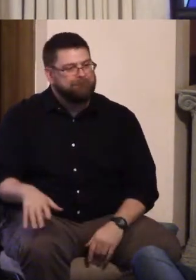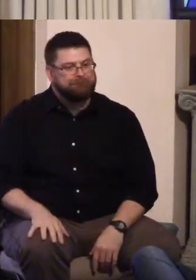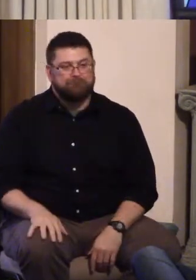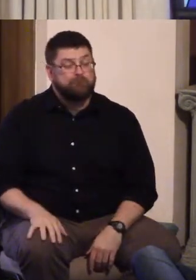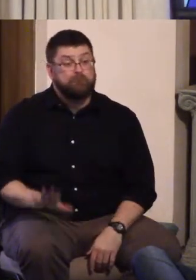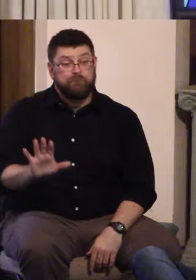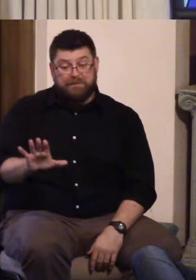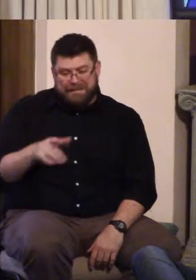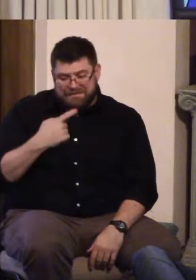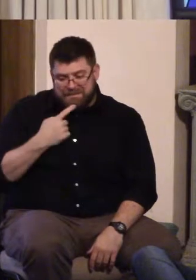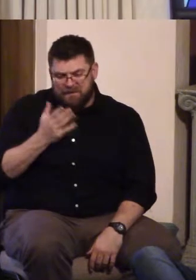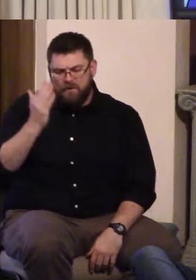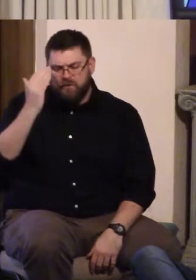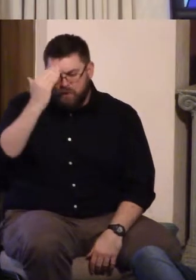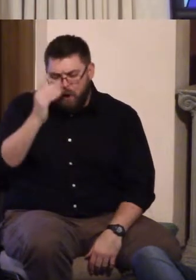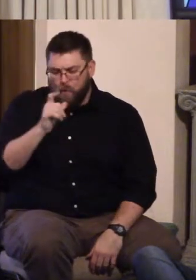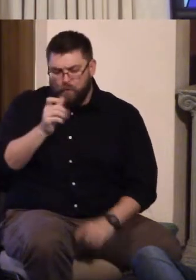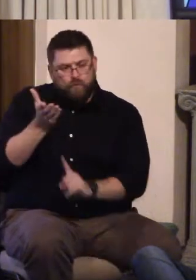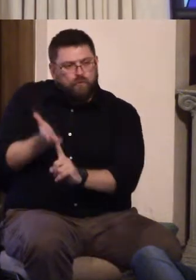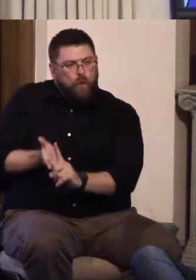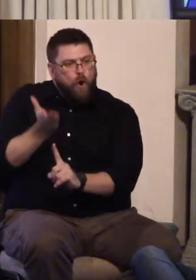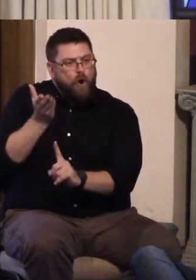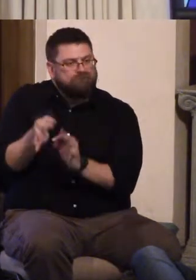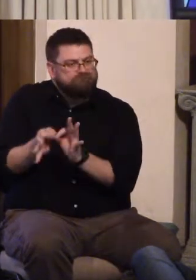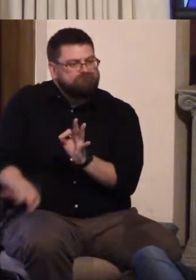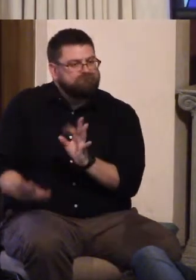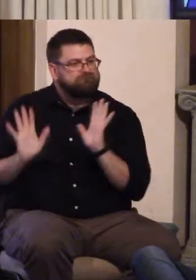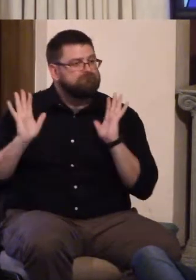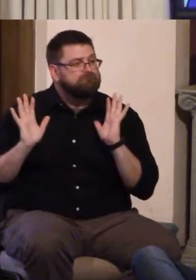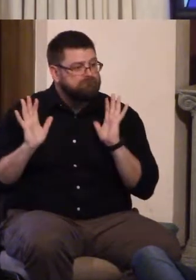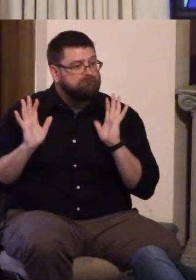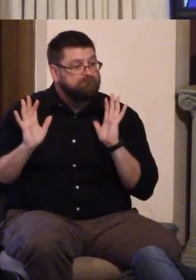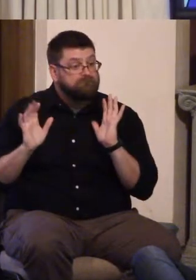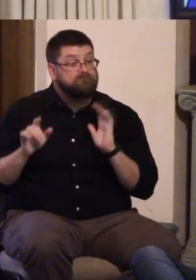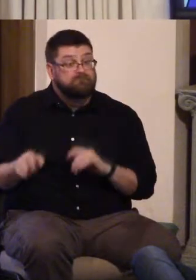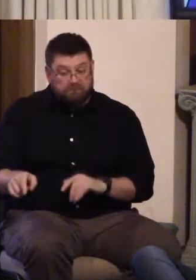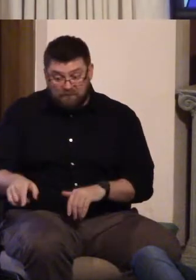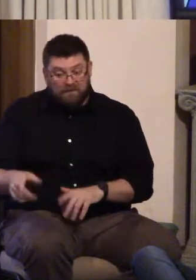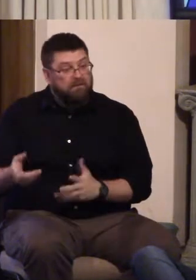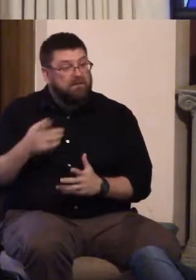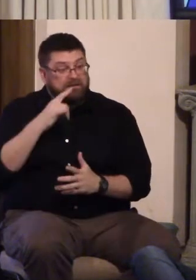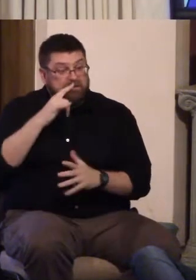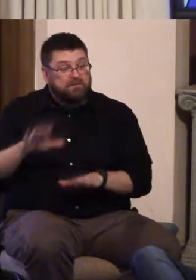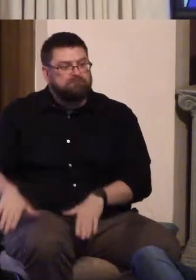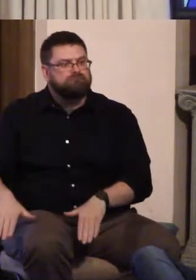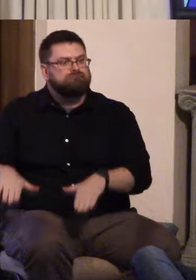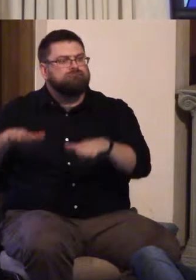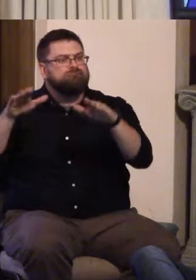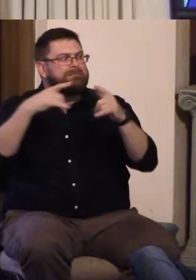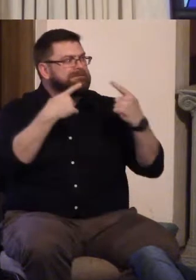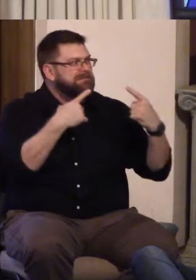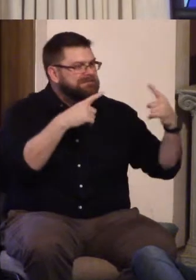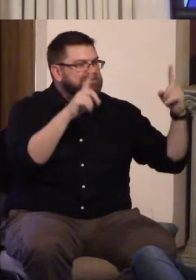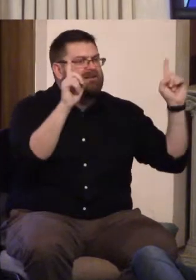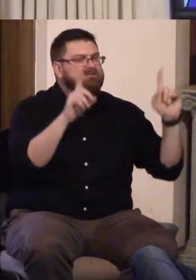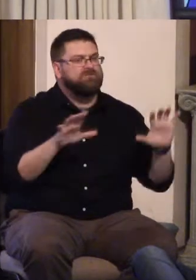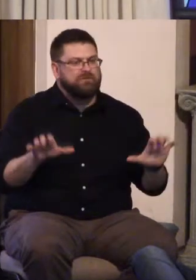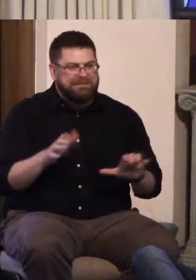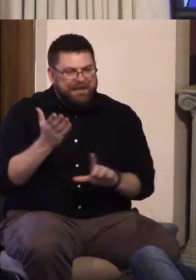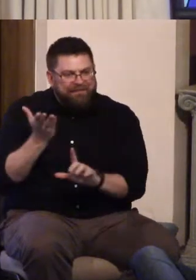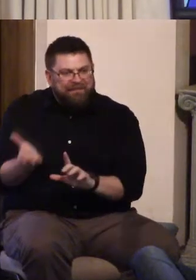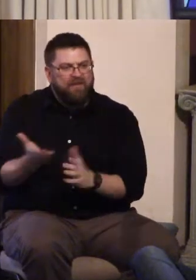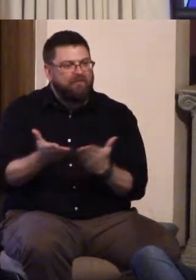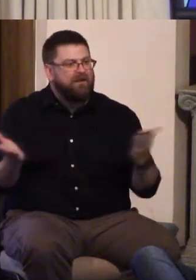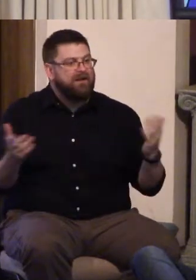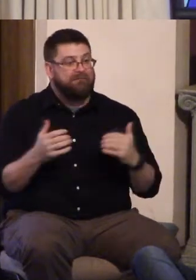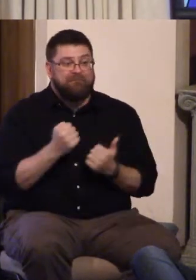you'll get to have retirement. He didn't tell them that. He said, know who you are. And they